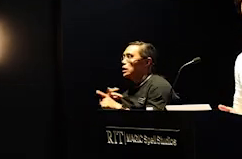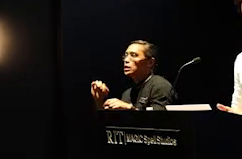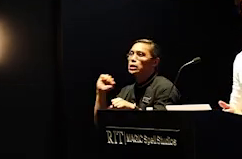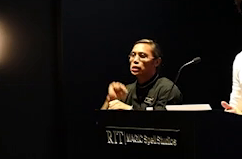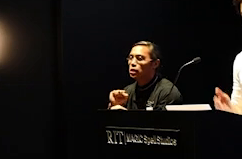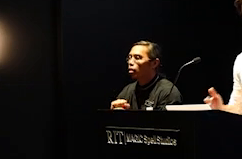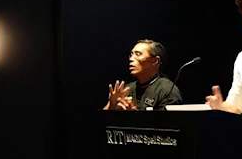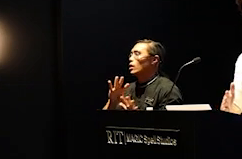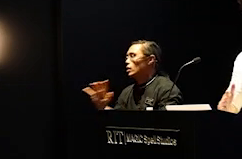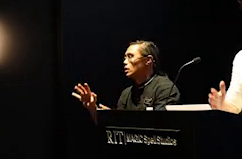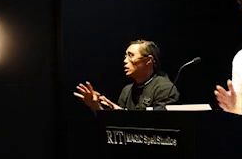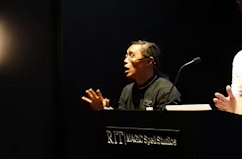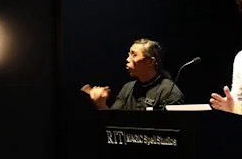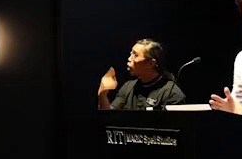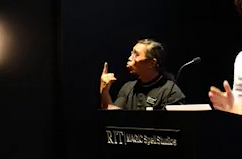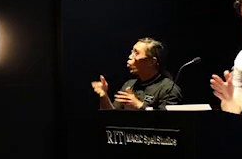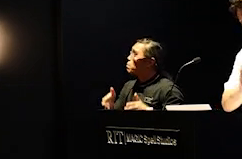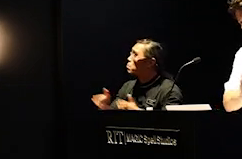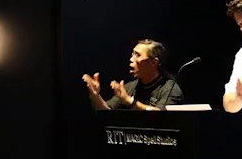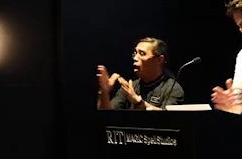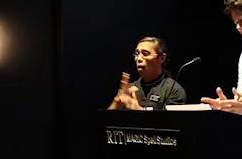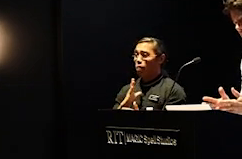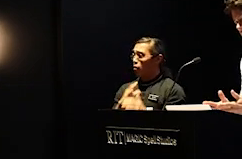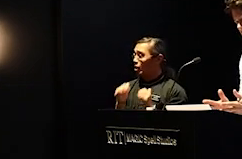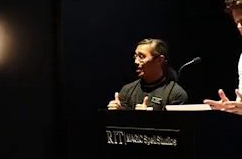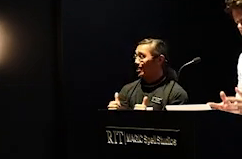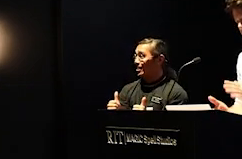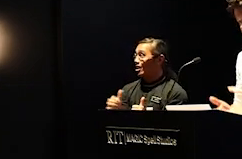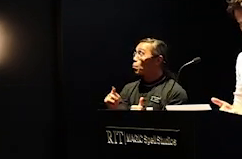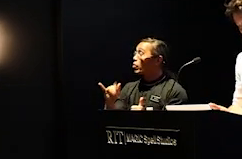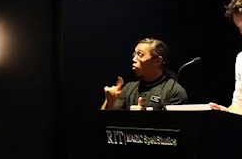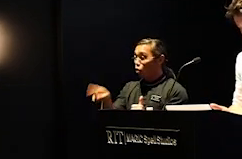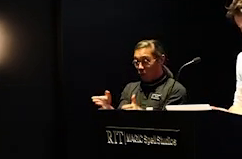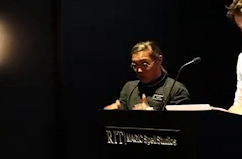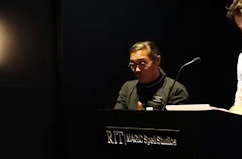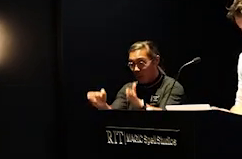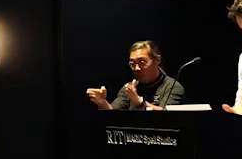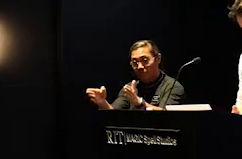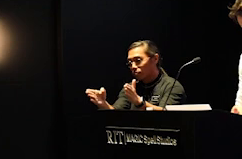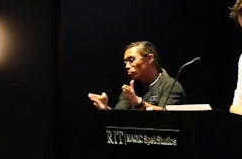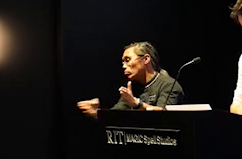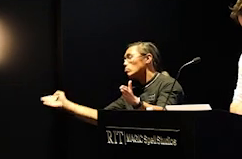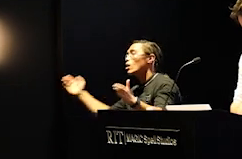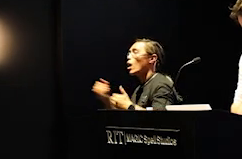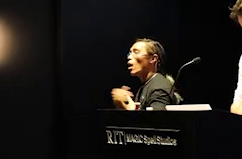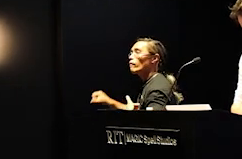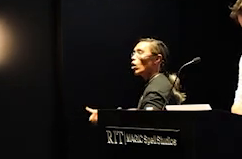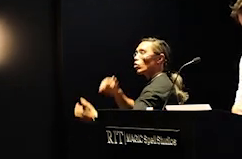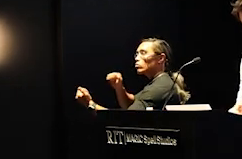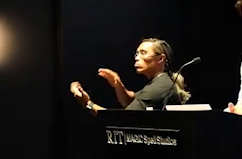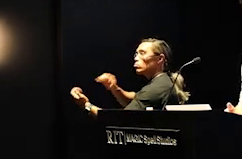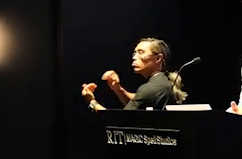great. There's other ways also that as long as you keep design with you, it'll serve you well later on.